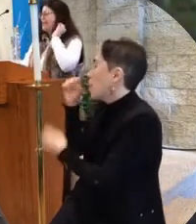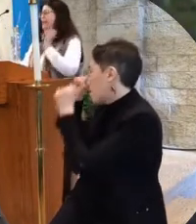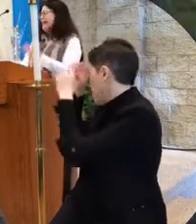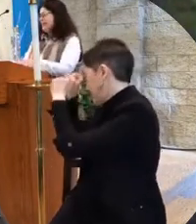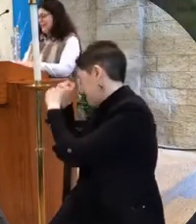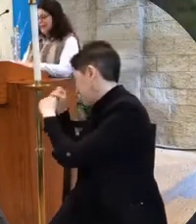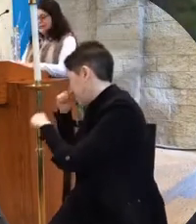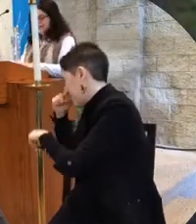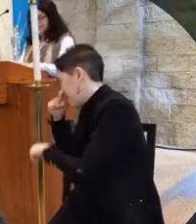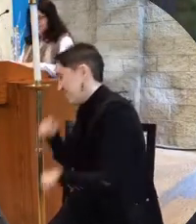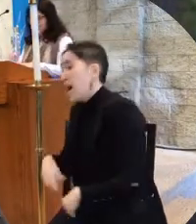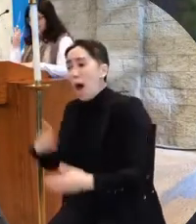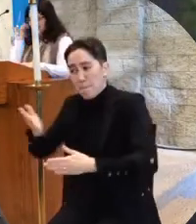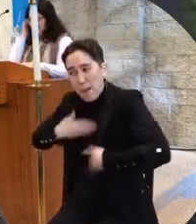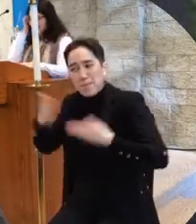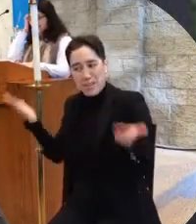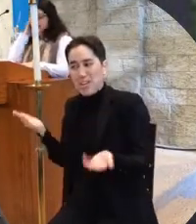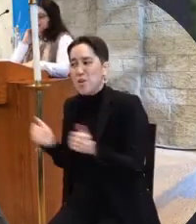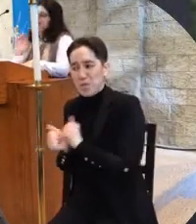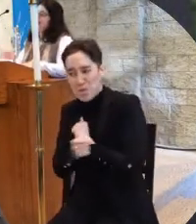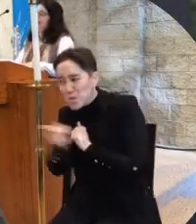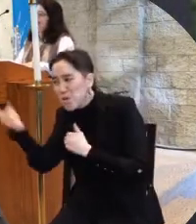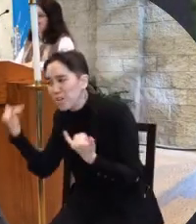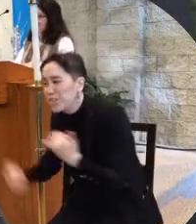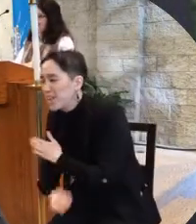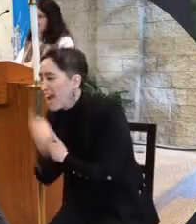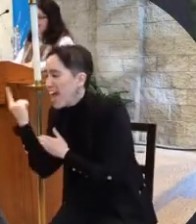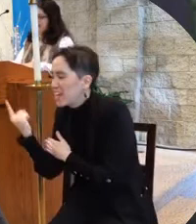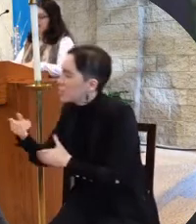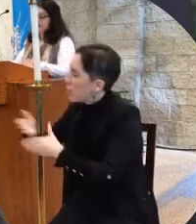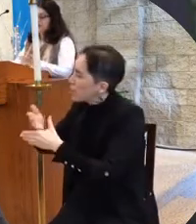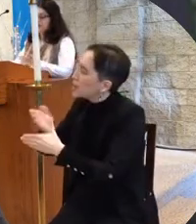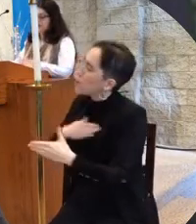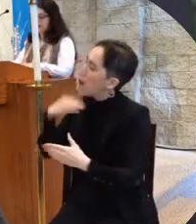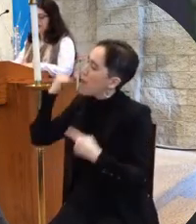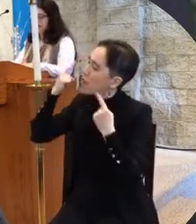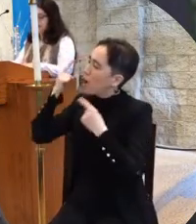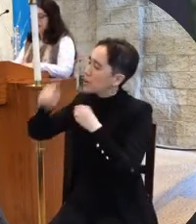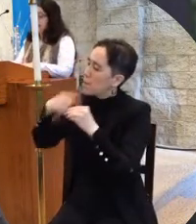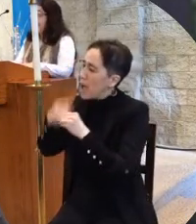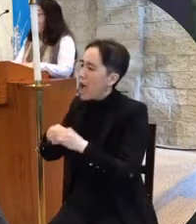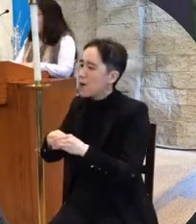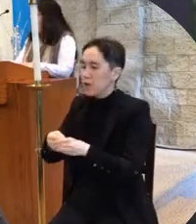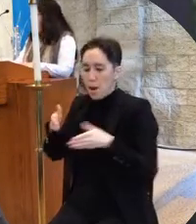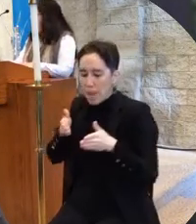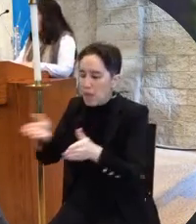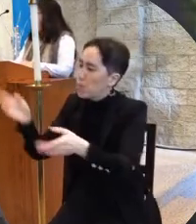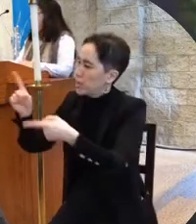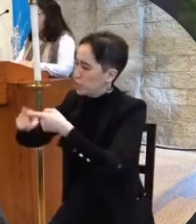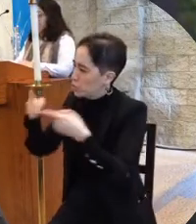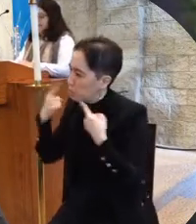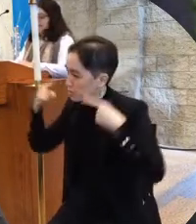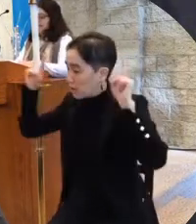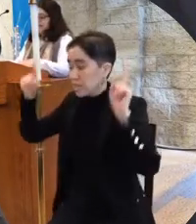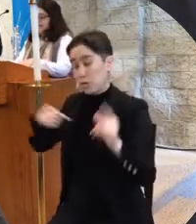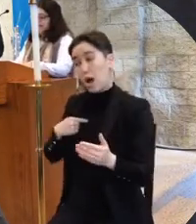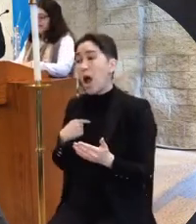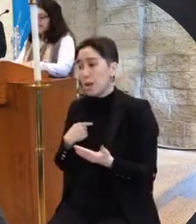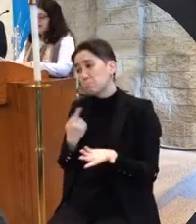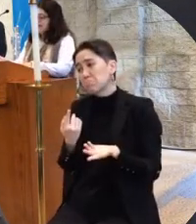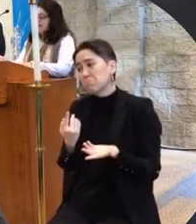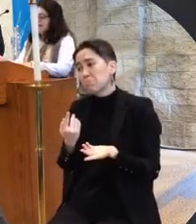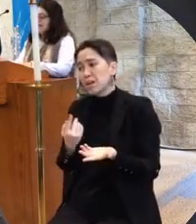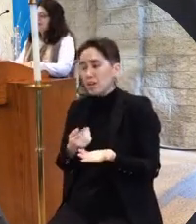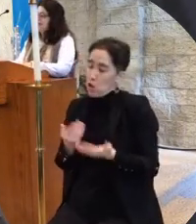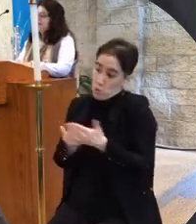They do. It's great to be here with you today, and I'm going to share some thoughts about Pathways to Prosperity. I'm relatively new to Unity. I